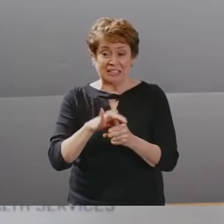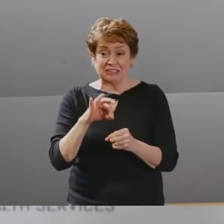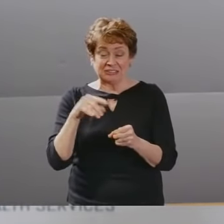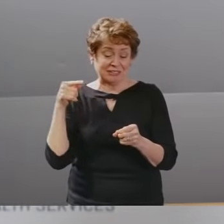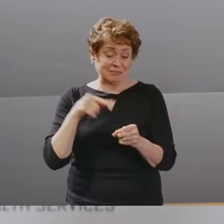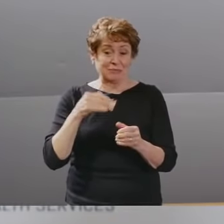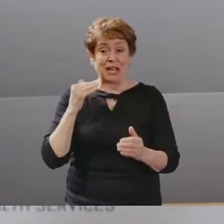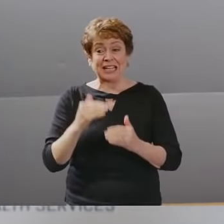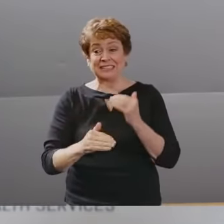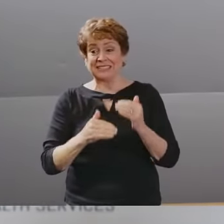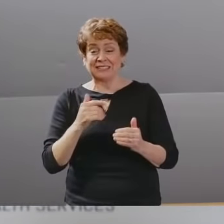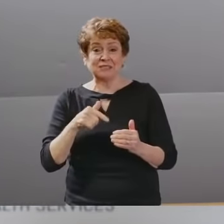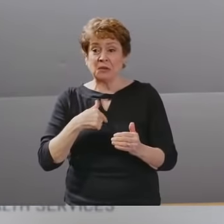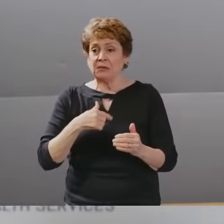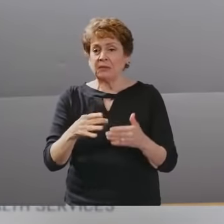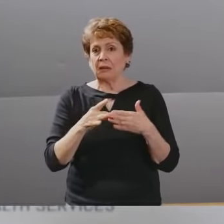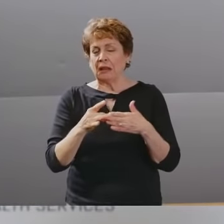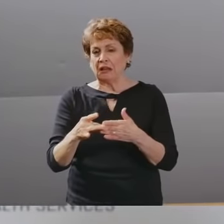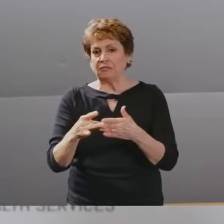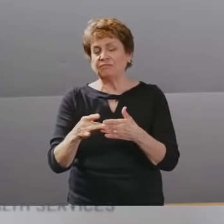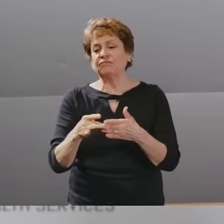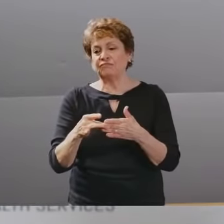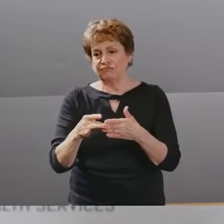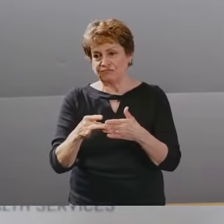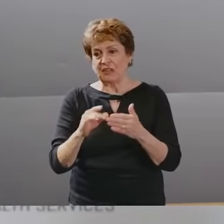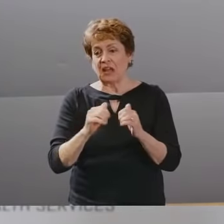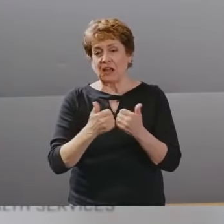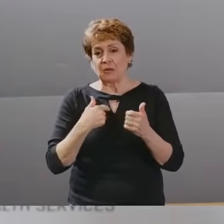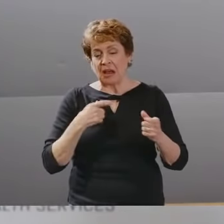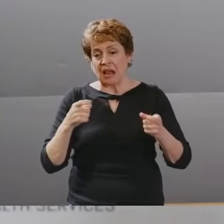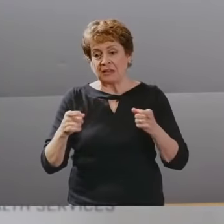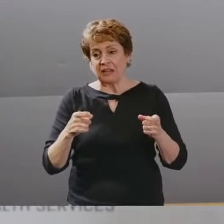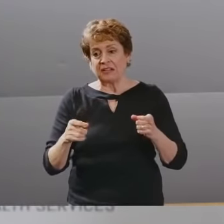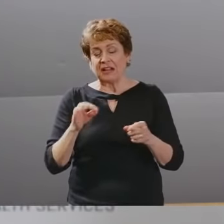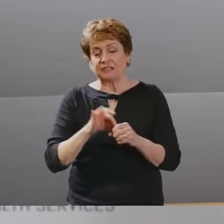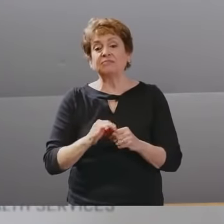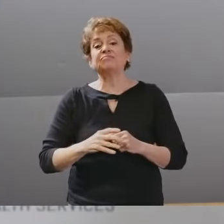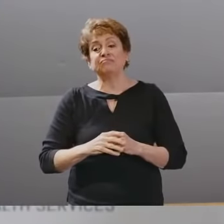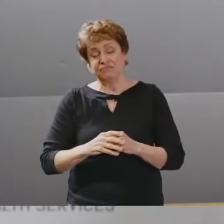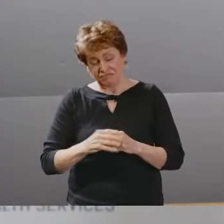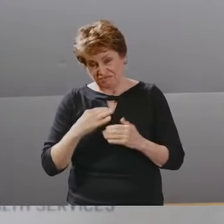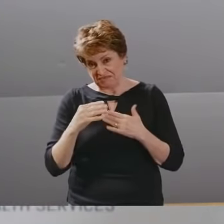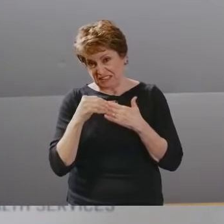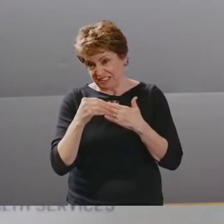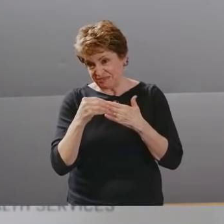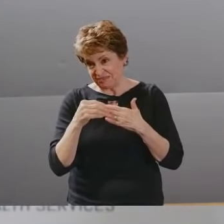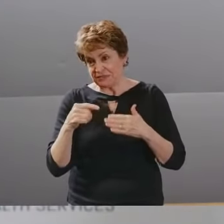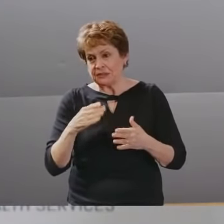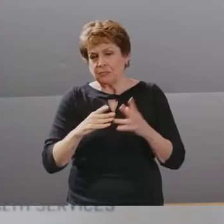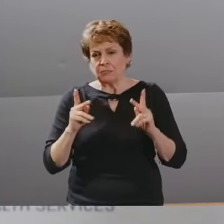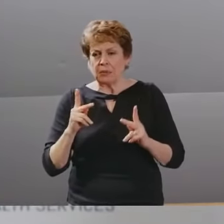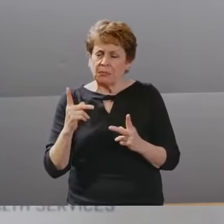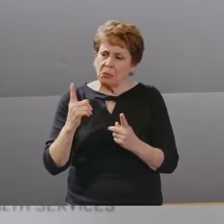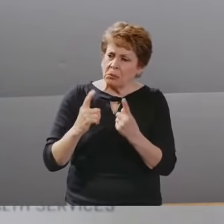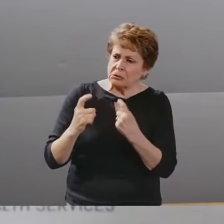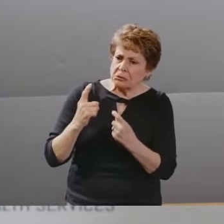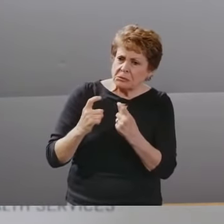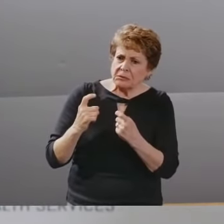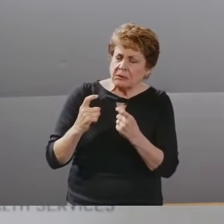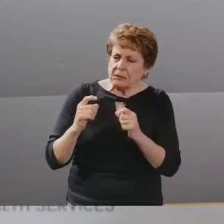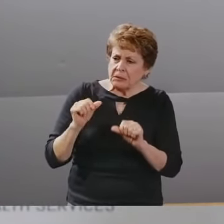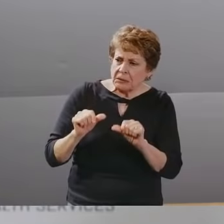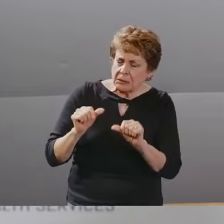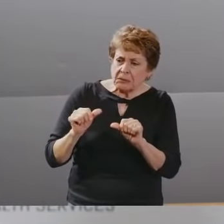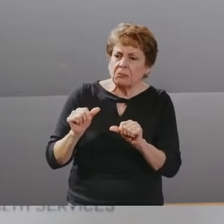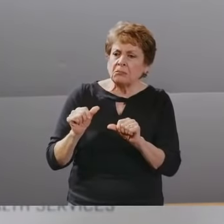we handle elections in Arizona. There are questions, and those questions should be answered. But I couldn't have been